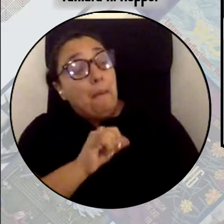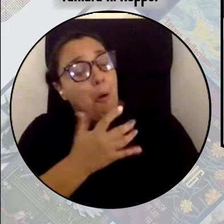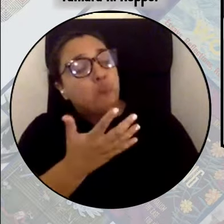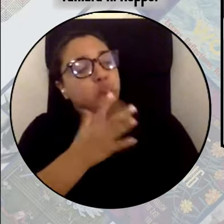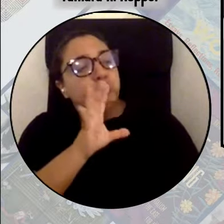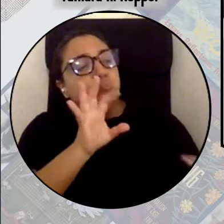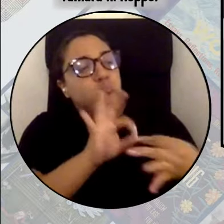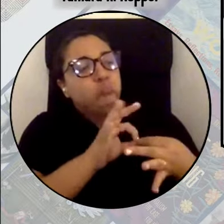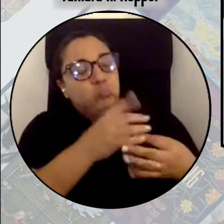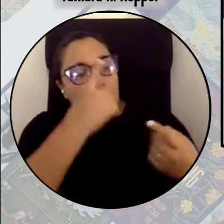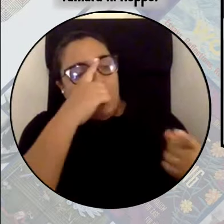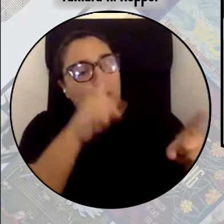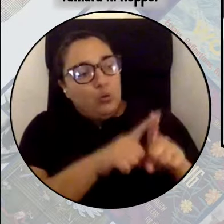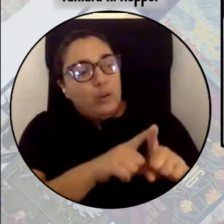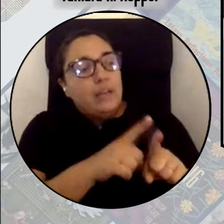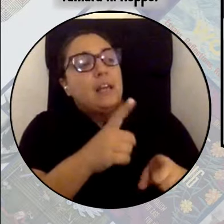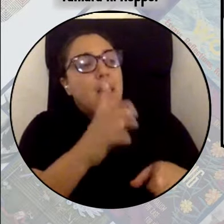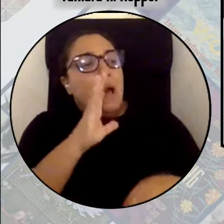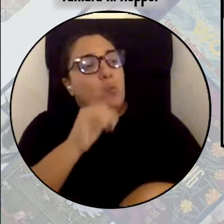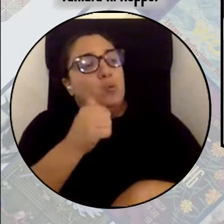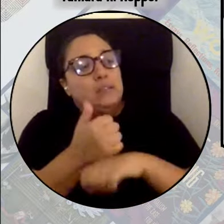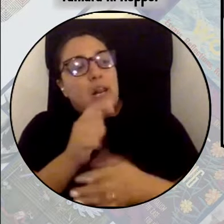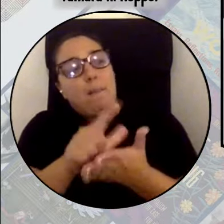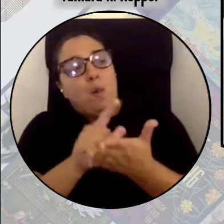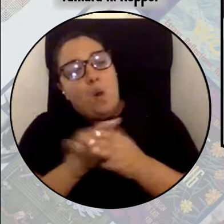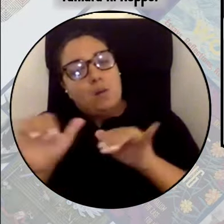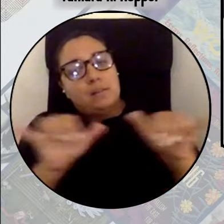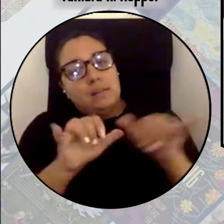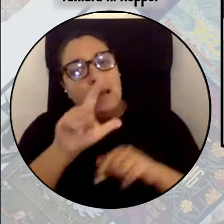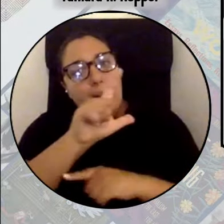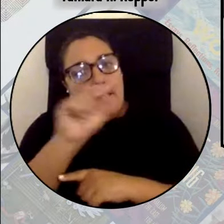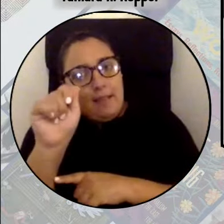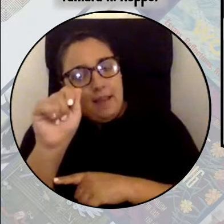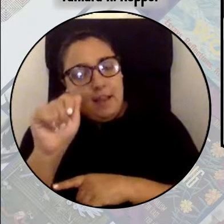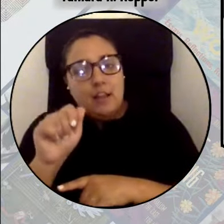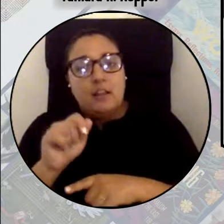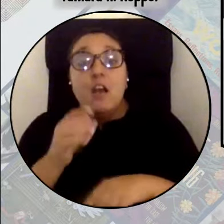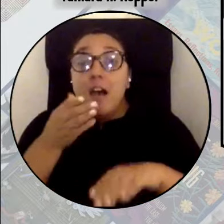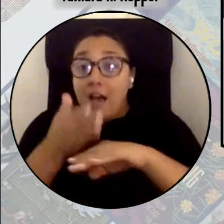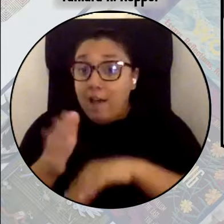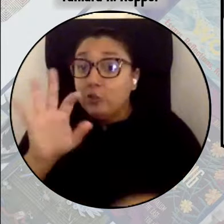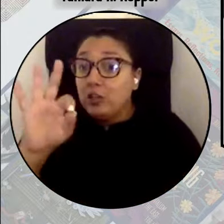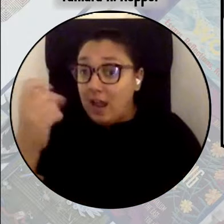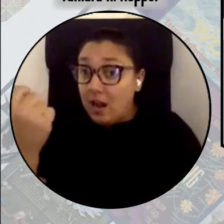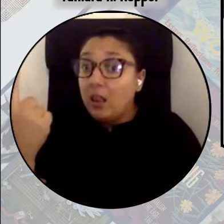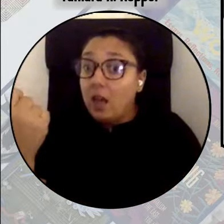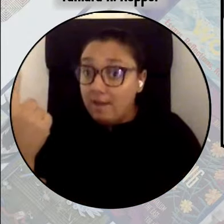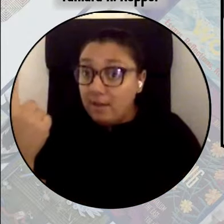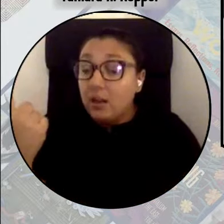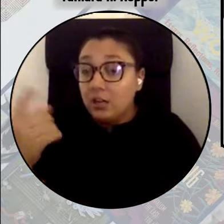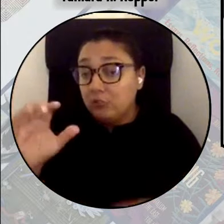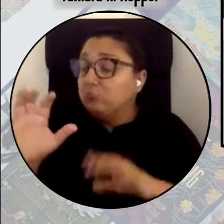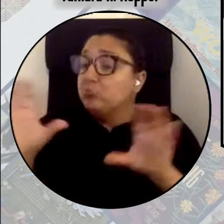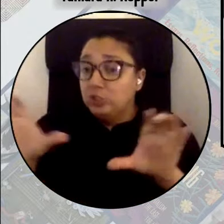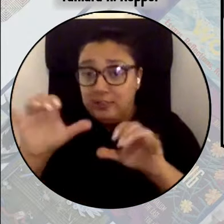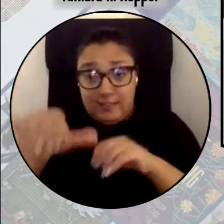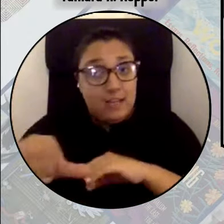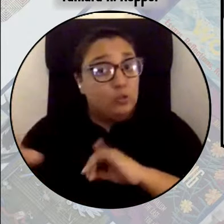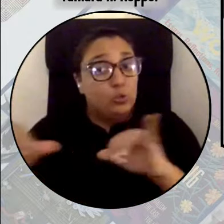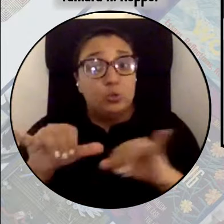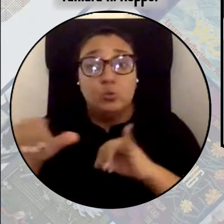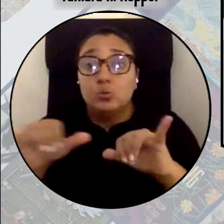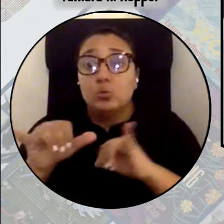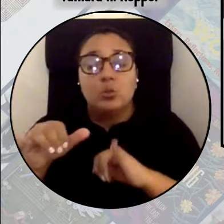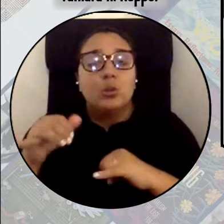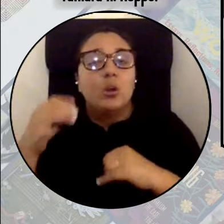and states enacted policies similar to this model, and they were saying it was to quote-unquote build trust with immigrants and to encourage them to engage